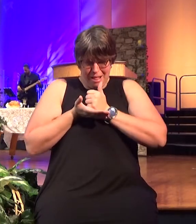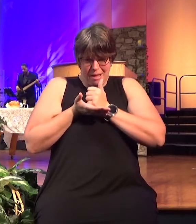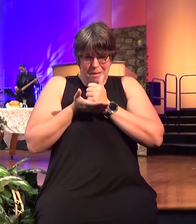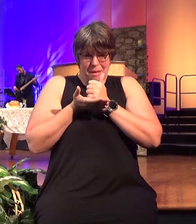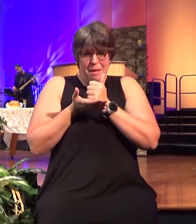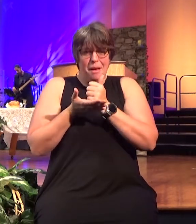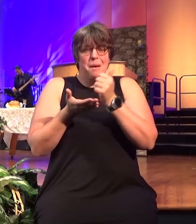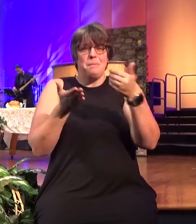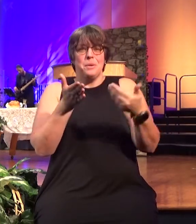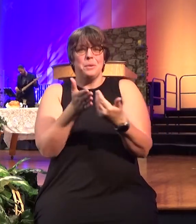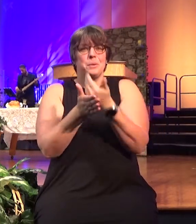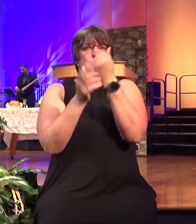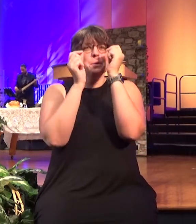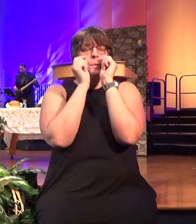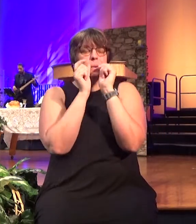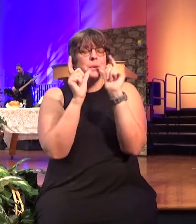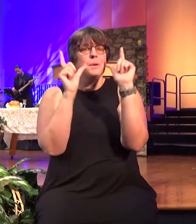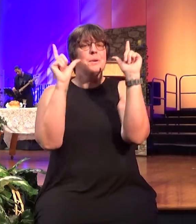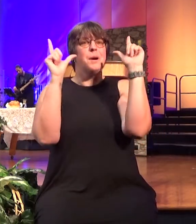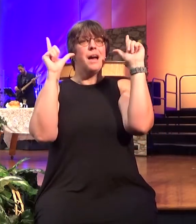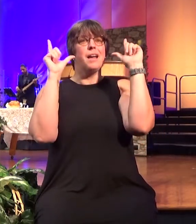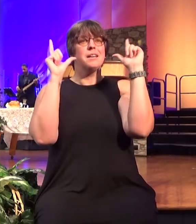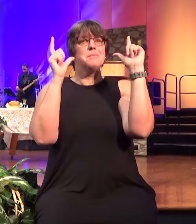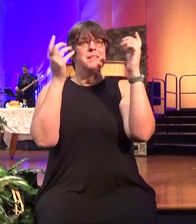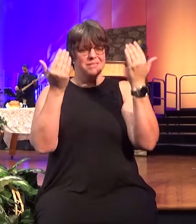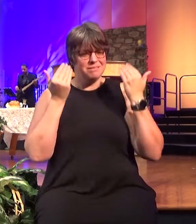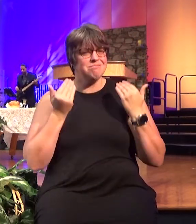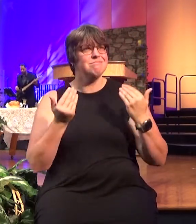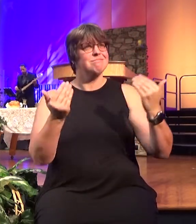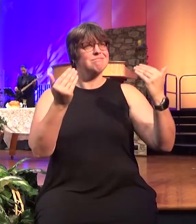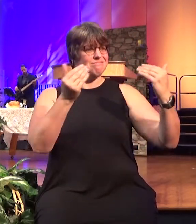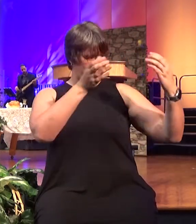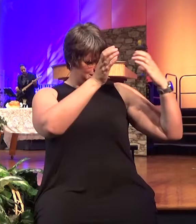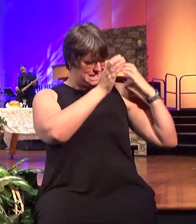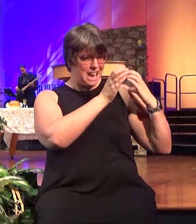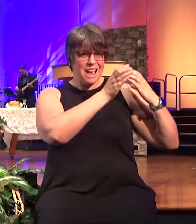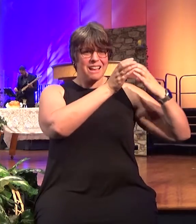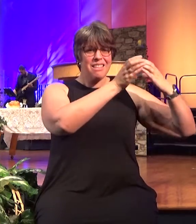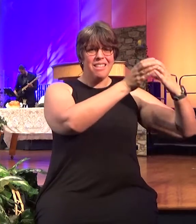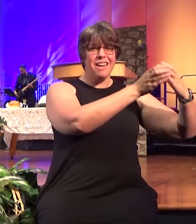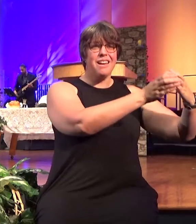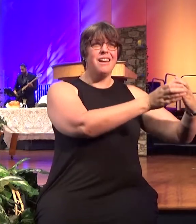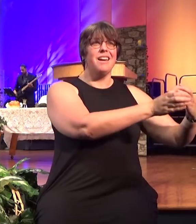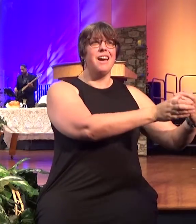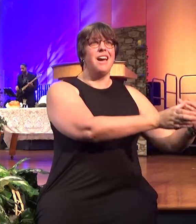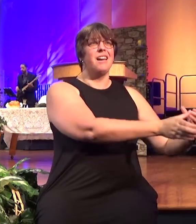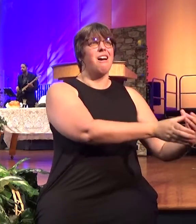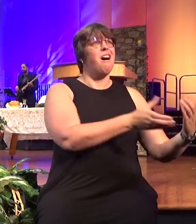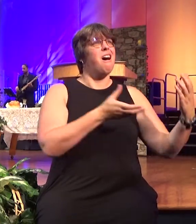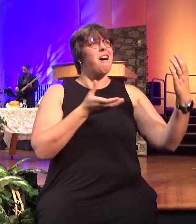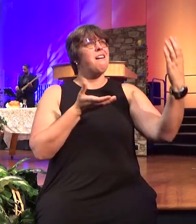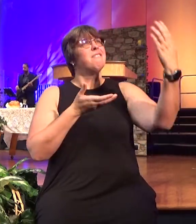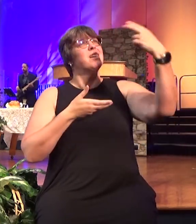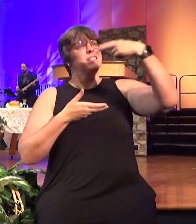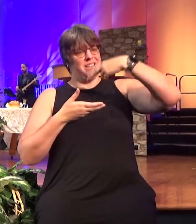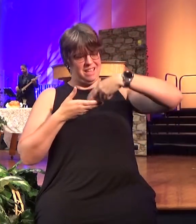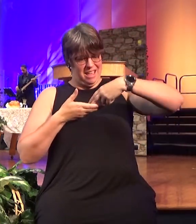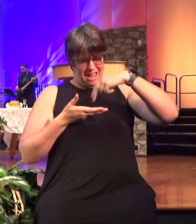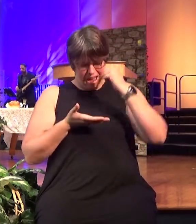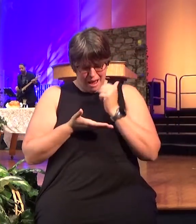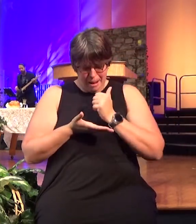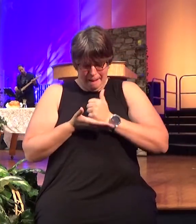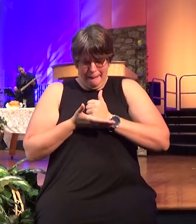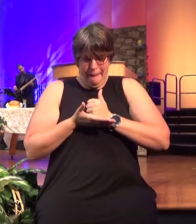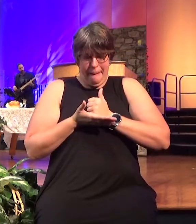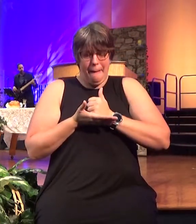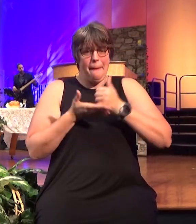divide. Oh, break me, take me, climb inside, yeah. Bring me to a